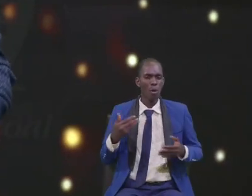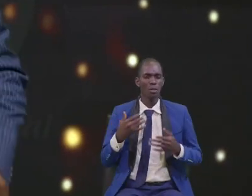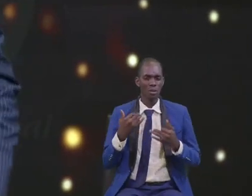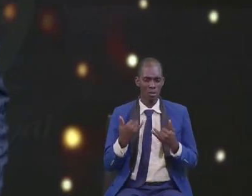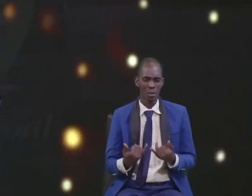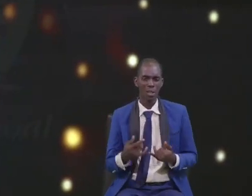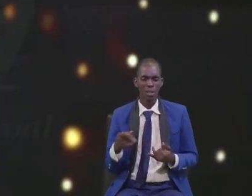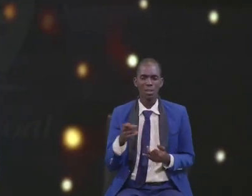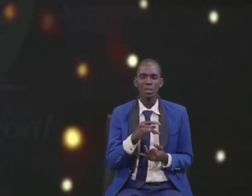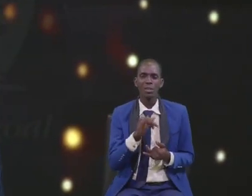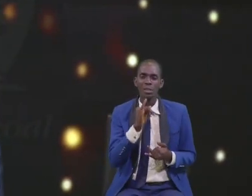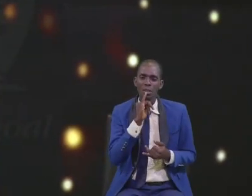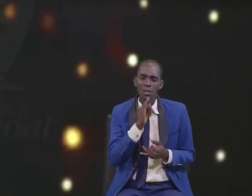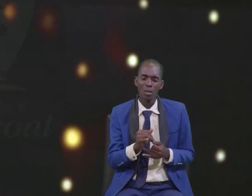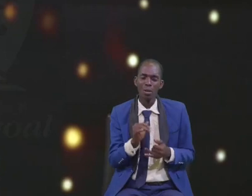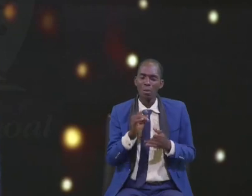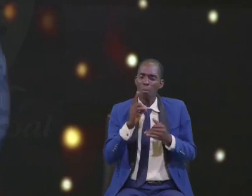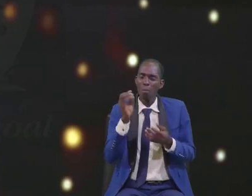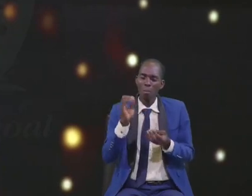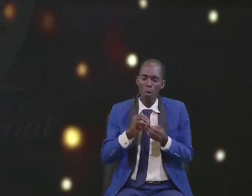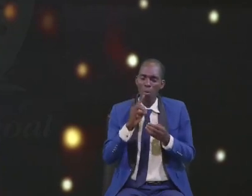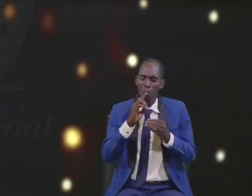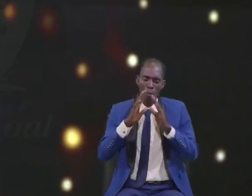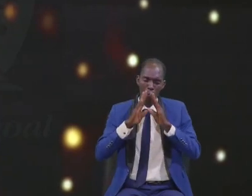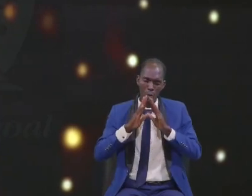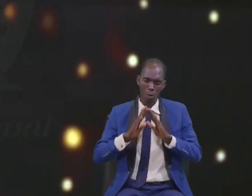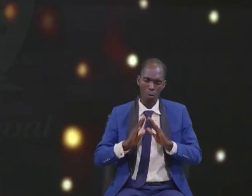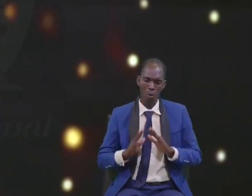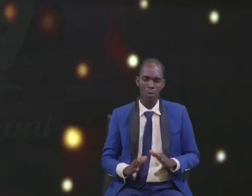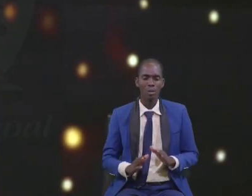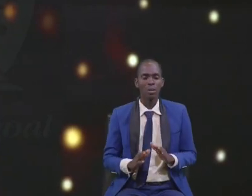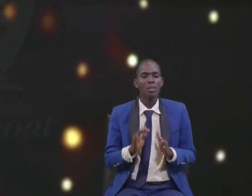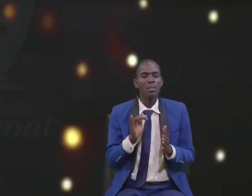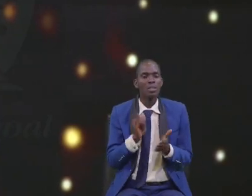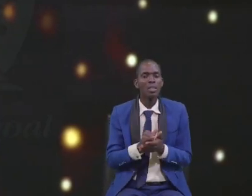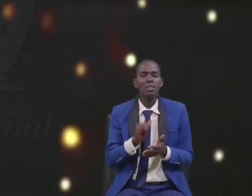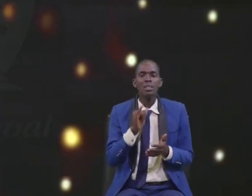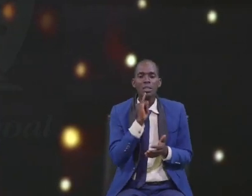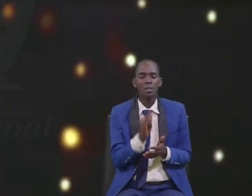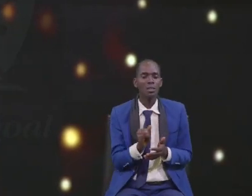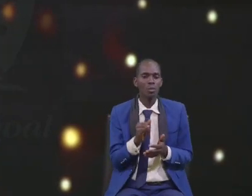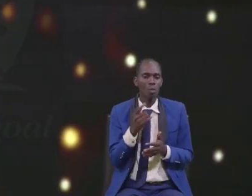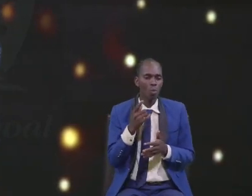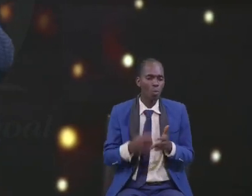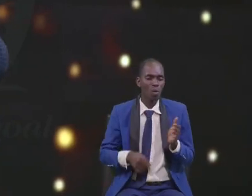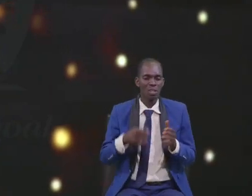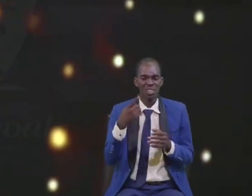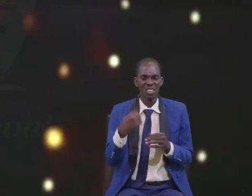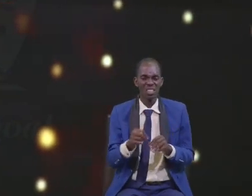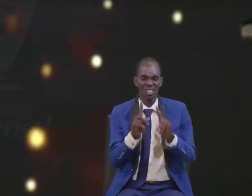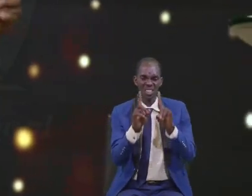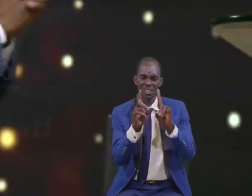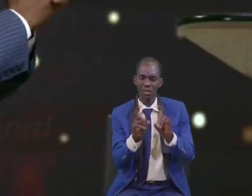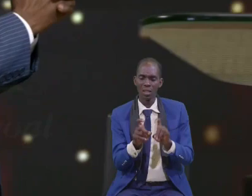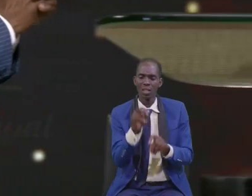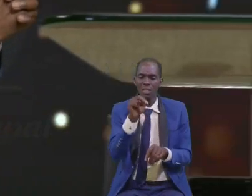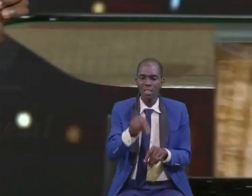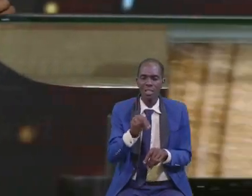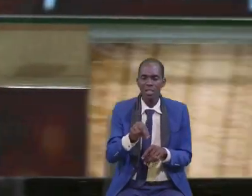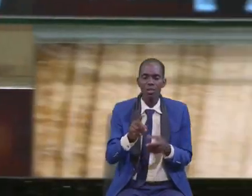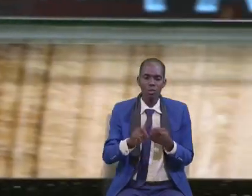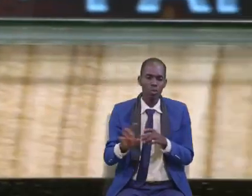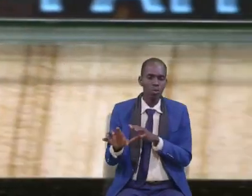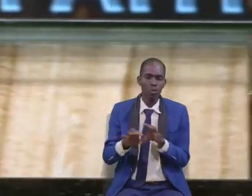softened because of what she's gone through." That's what the trial ought to do in our lives.